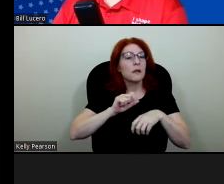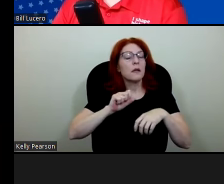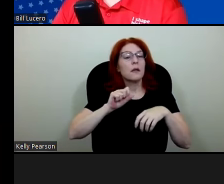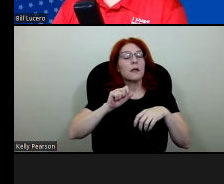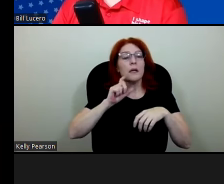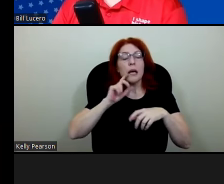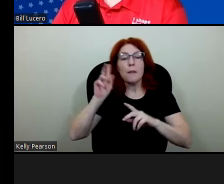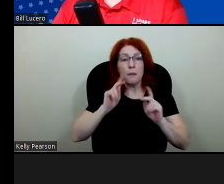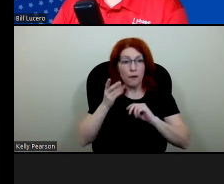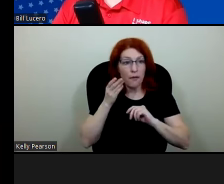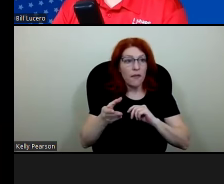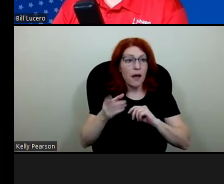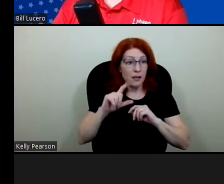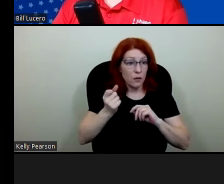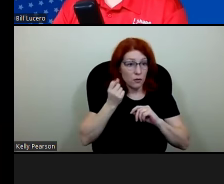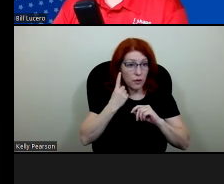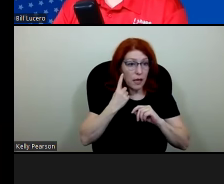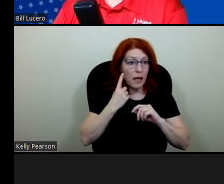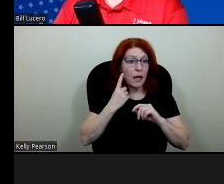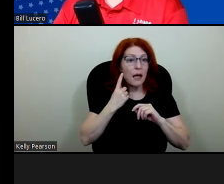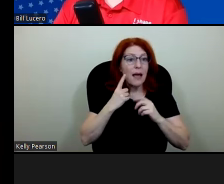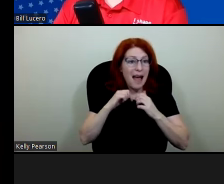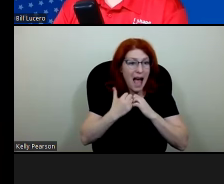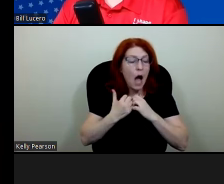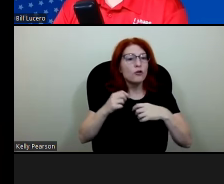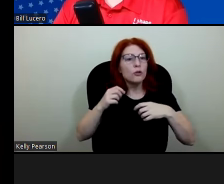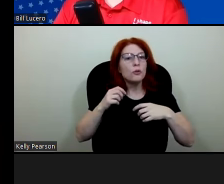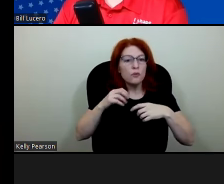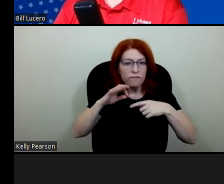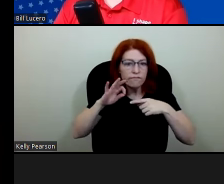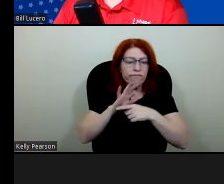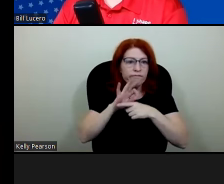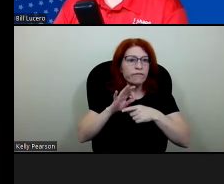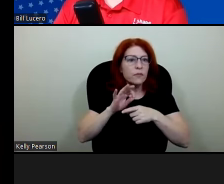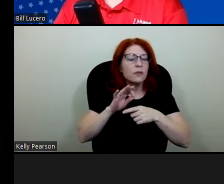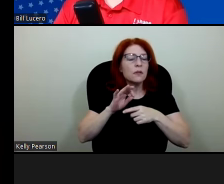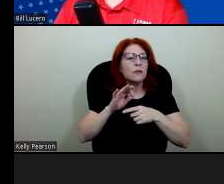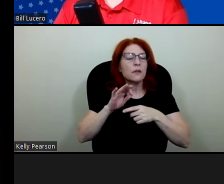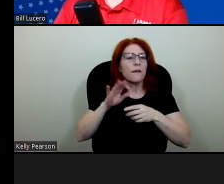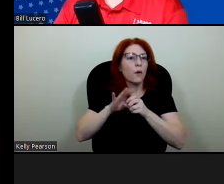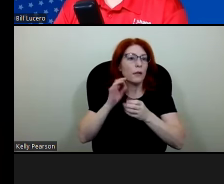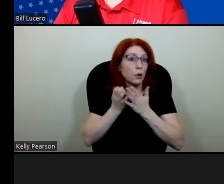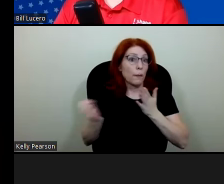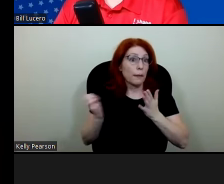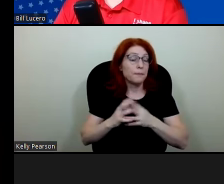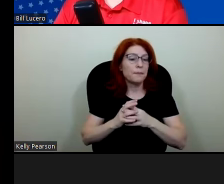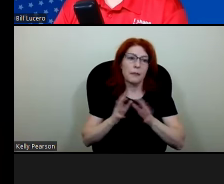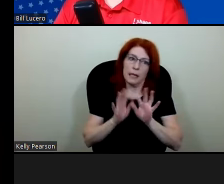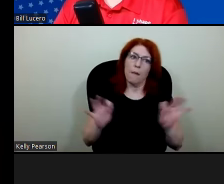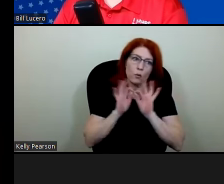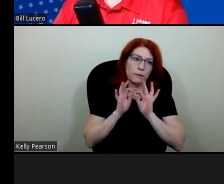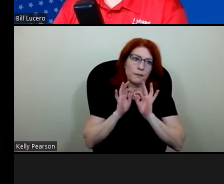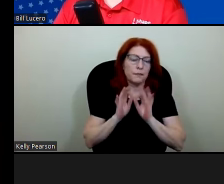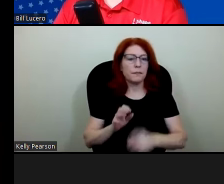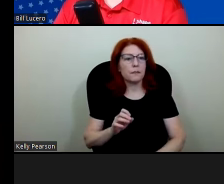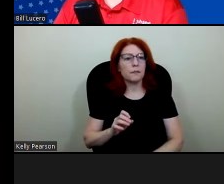polling location need to understand how to work the voting equipment. Okay, very important.